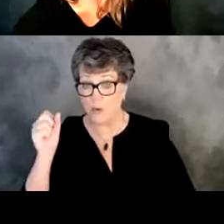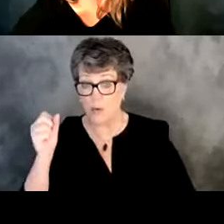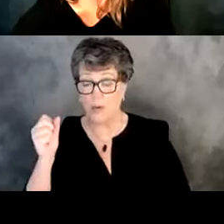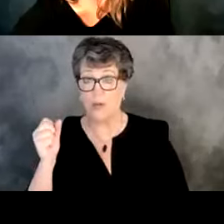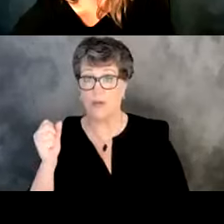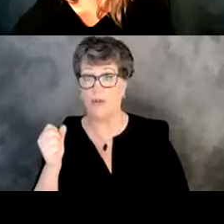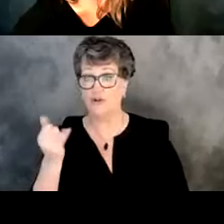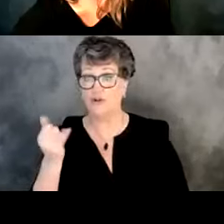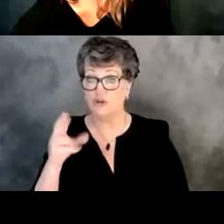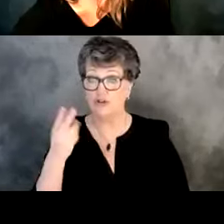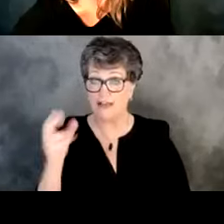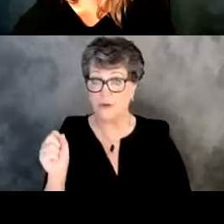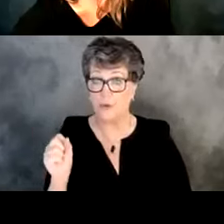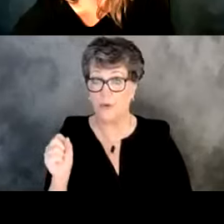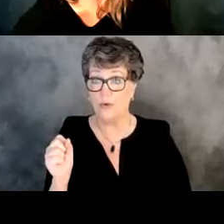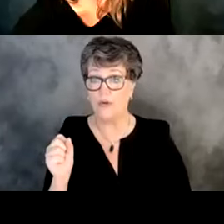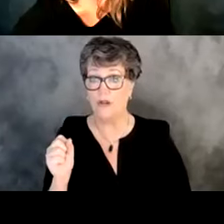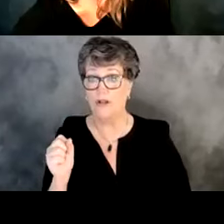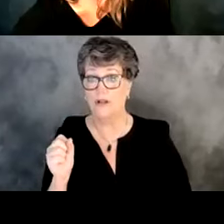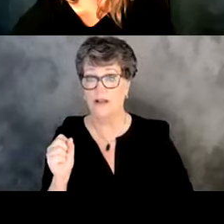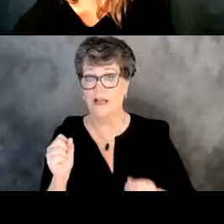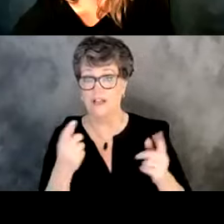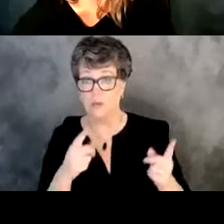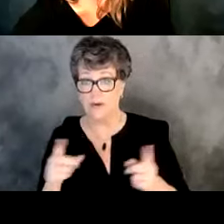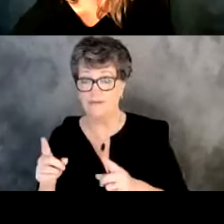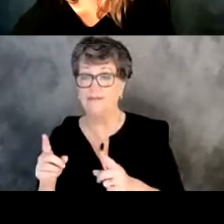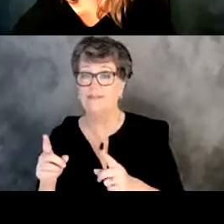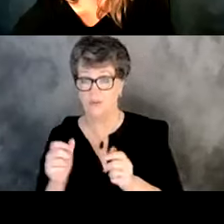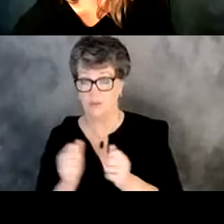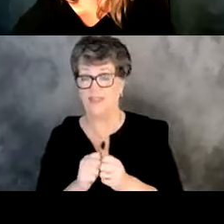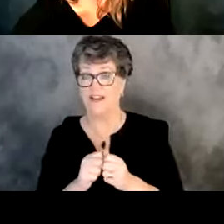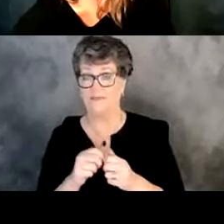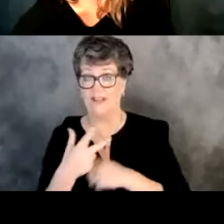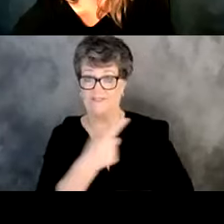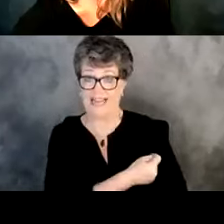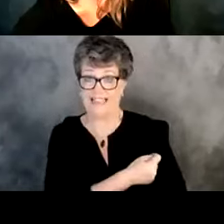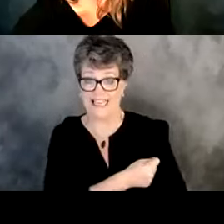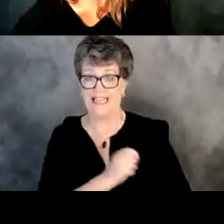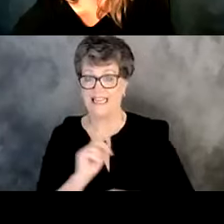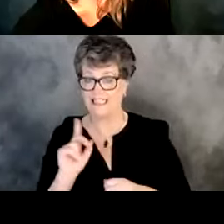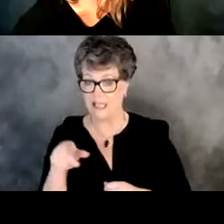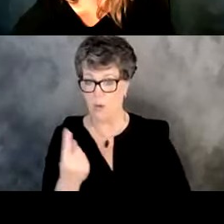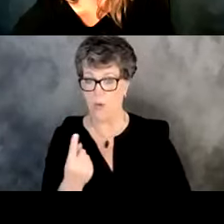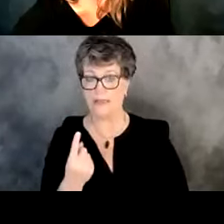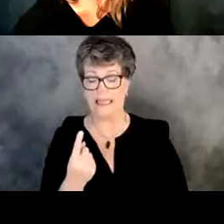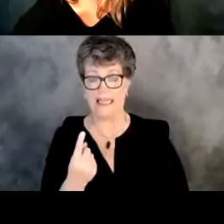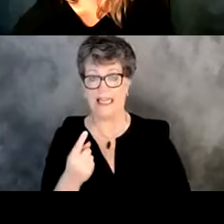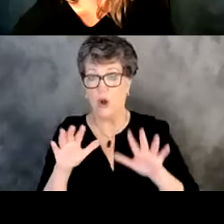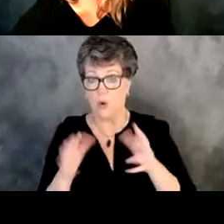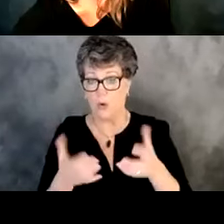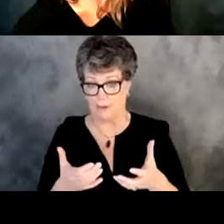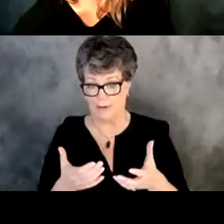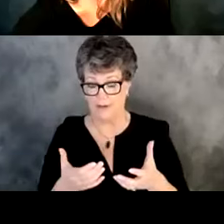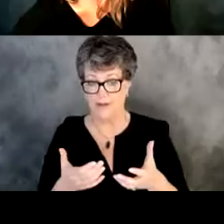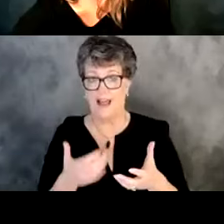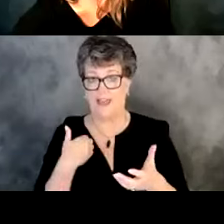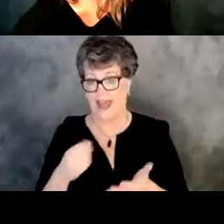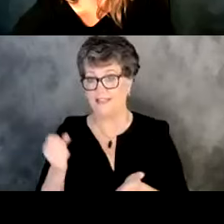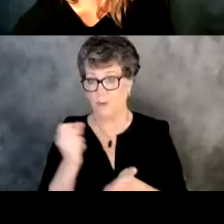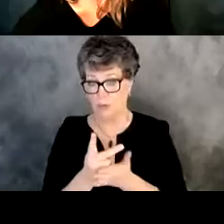junior high, who you're trying to make a decision about the vaccine, this is the only group that has